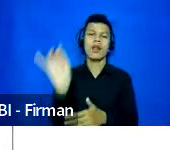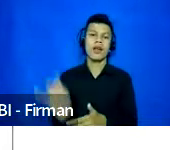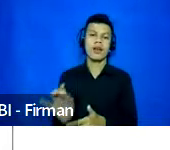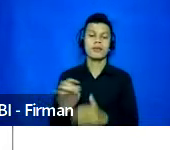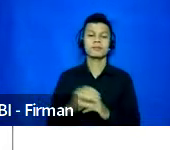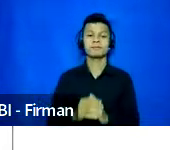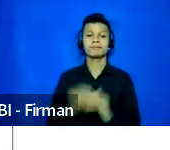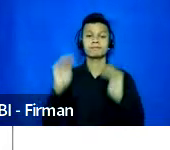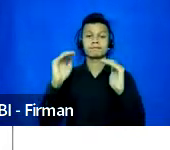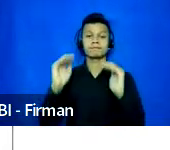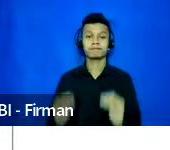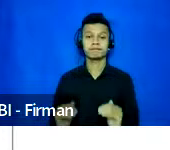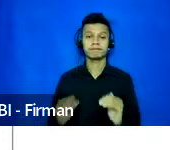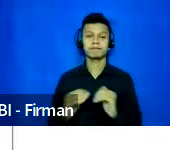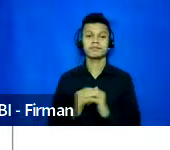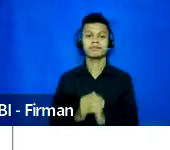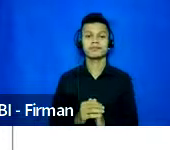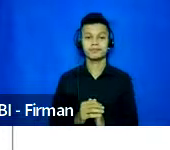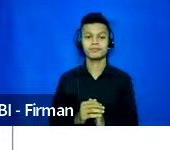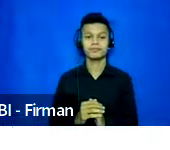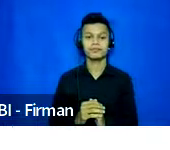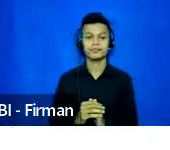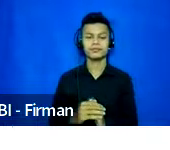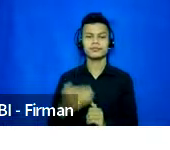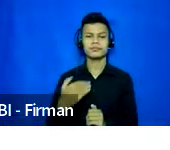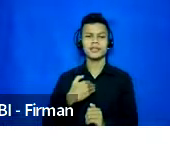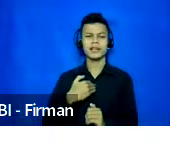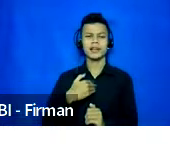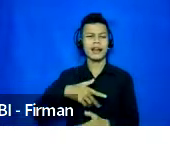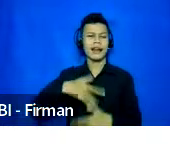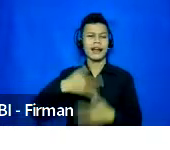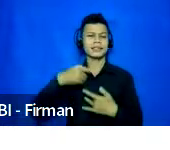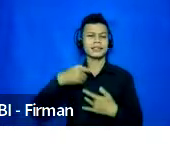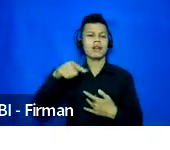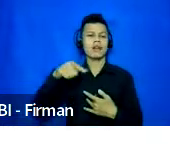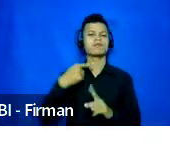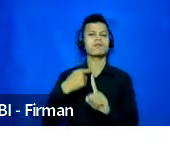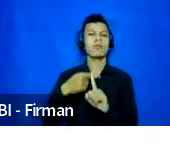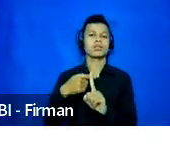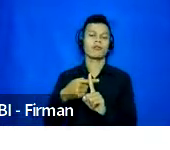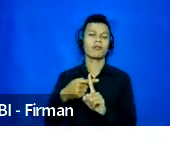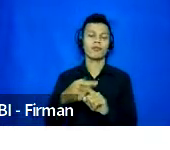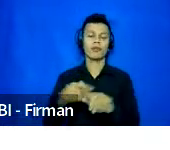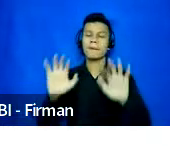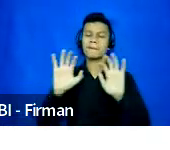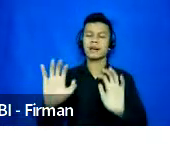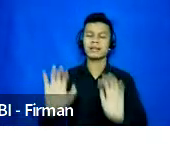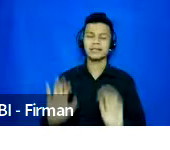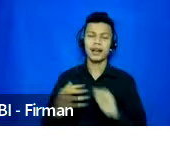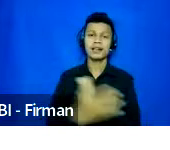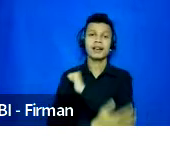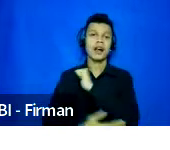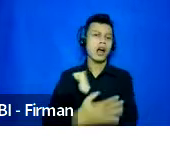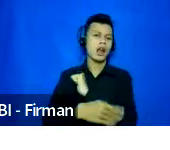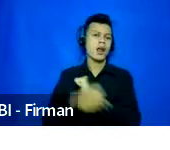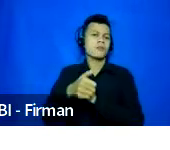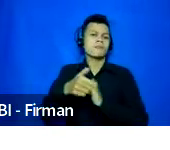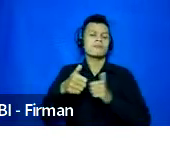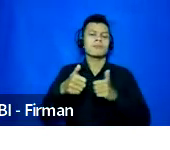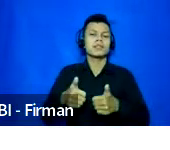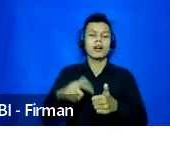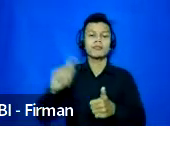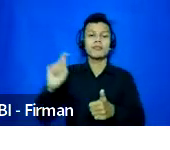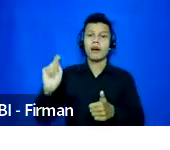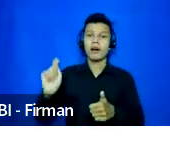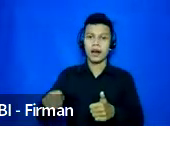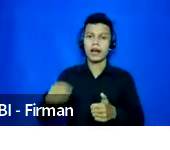I think it's quite positive that a number of countries were able to utilize digital platforms for